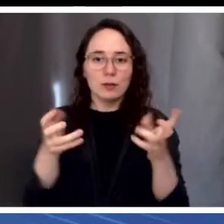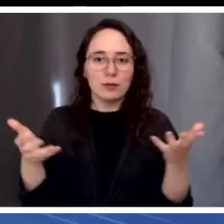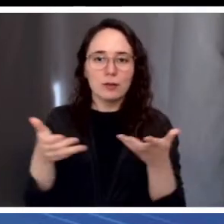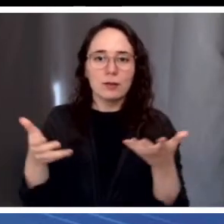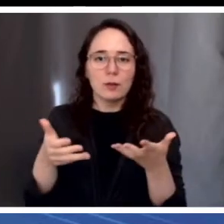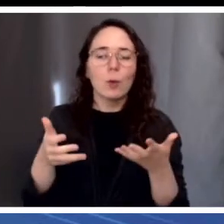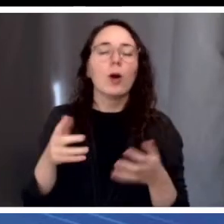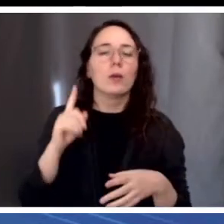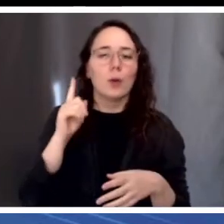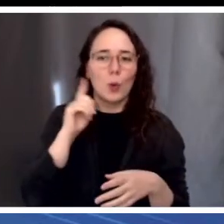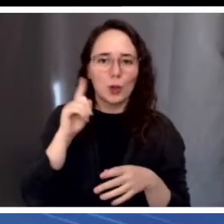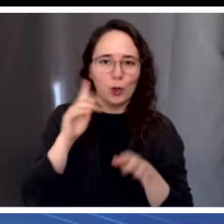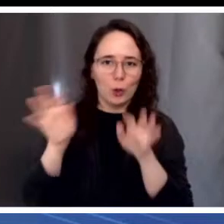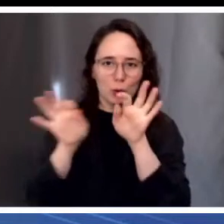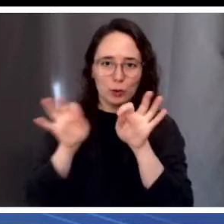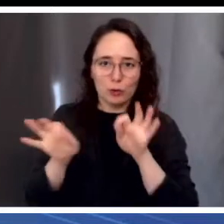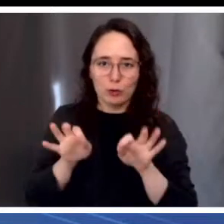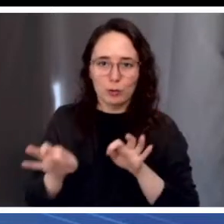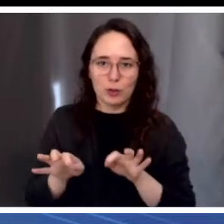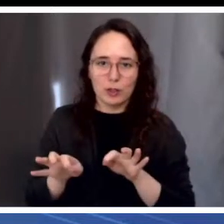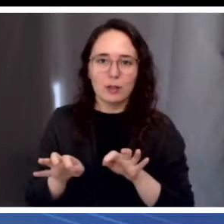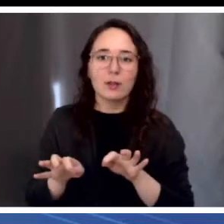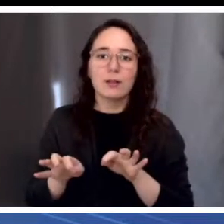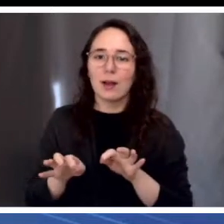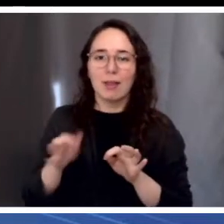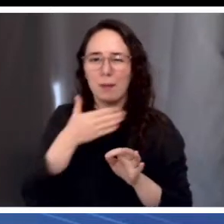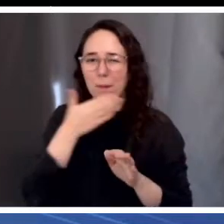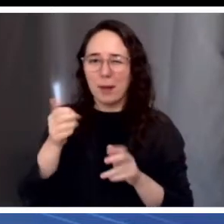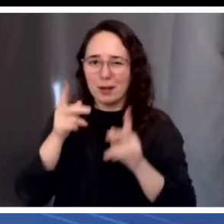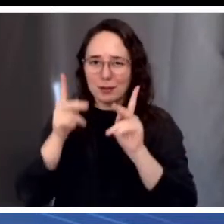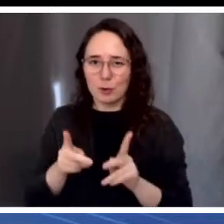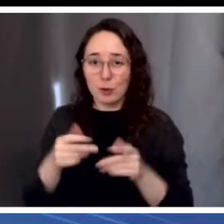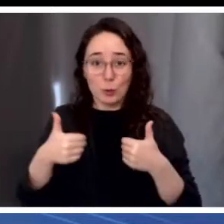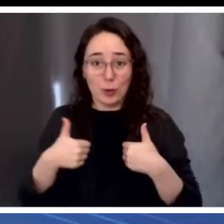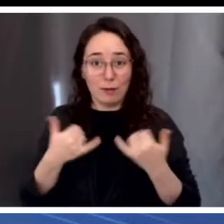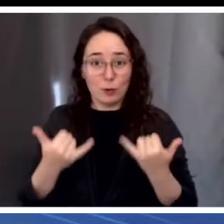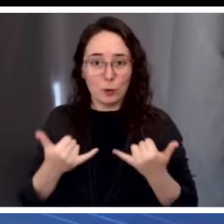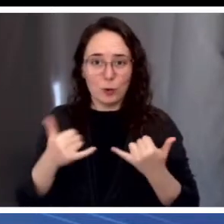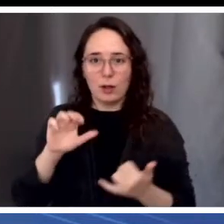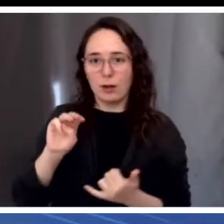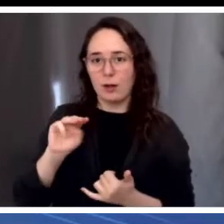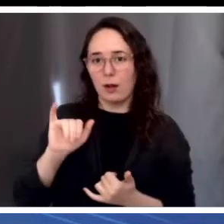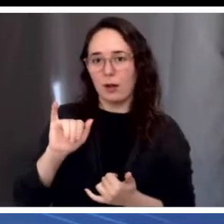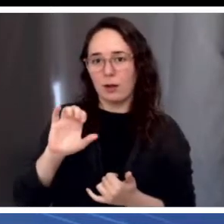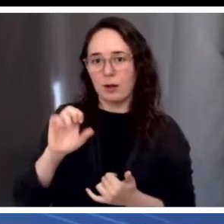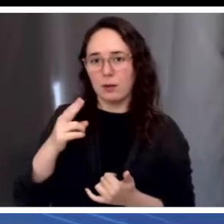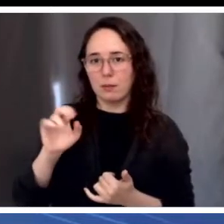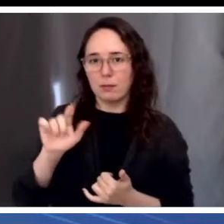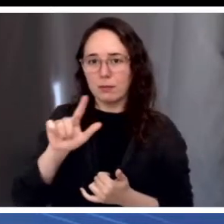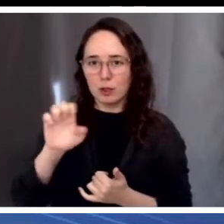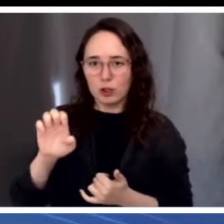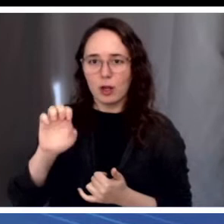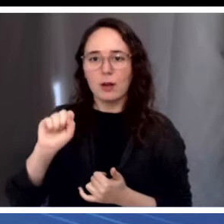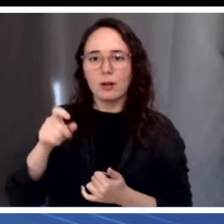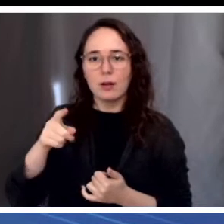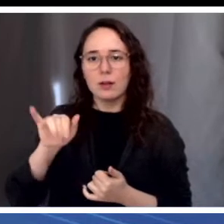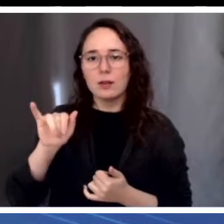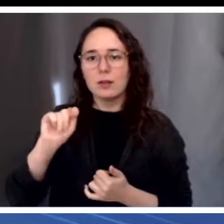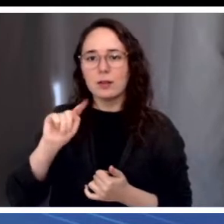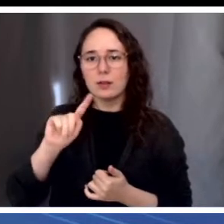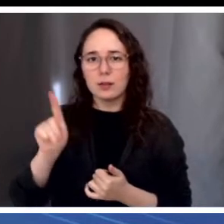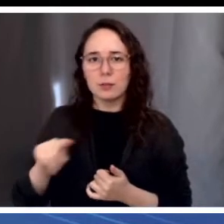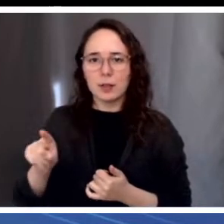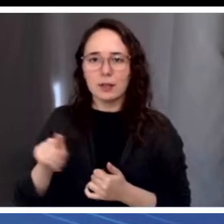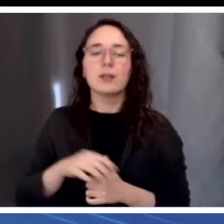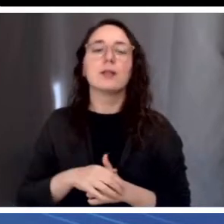doing that with a better person than Michelle Spitz. So I think before we start anything, certainly we're going to want to do